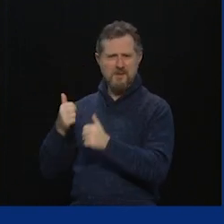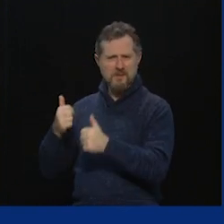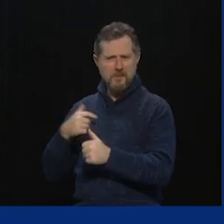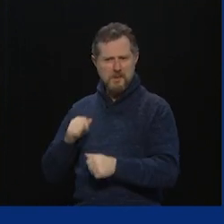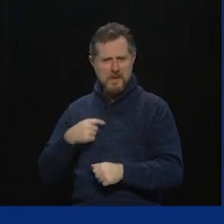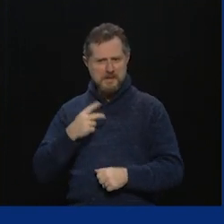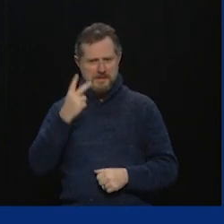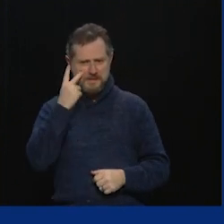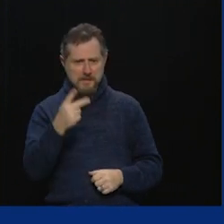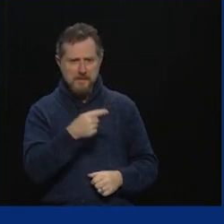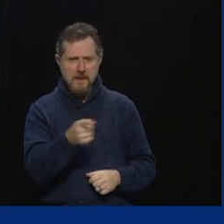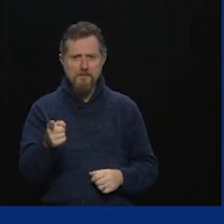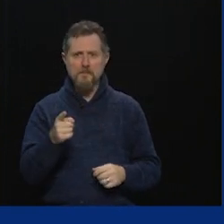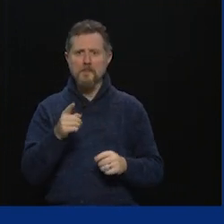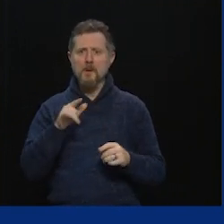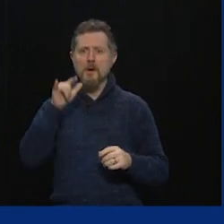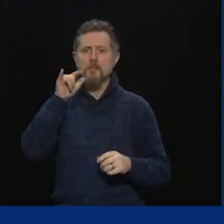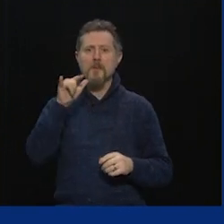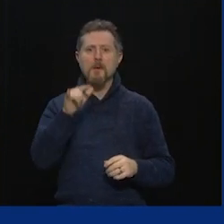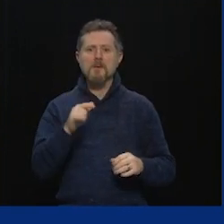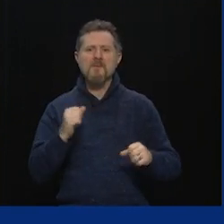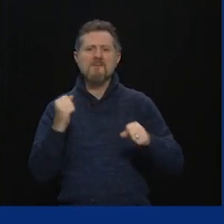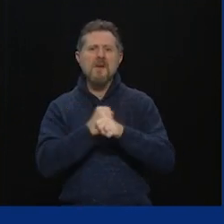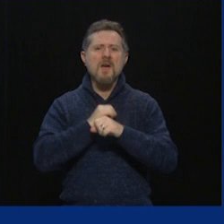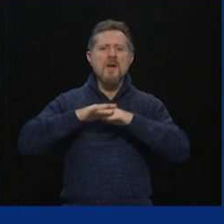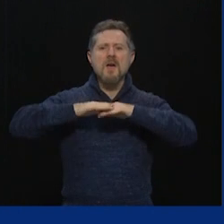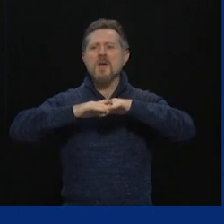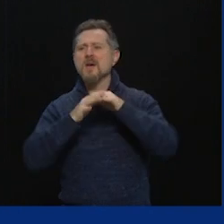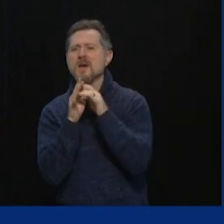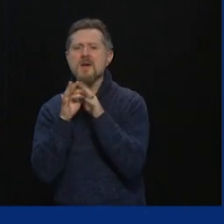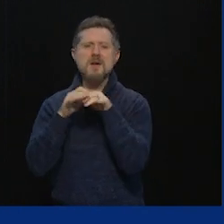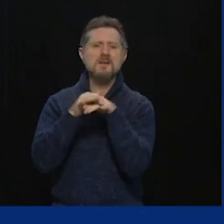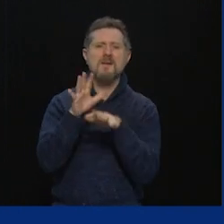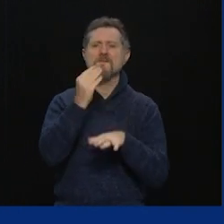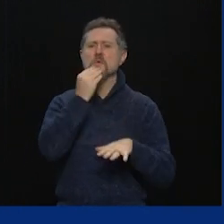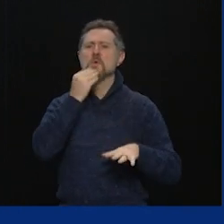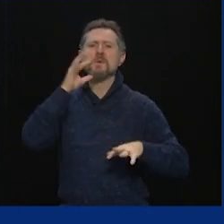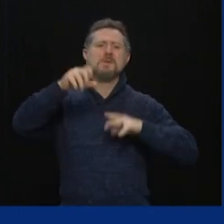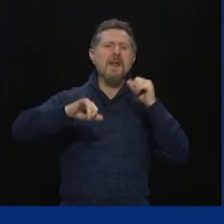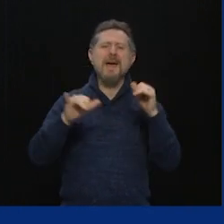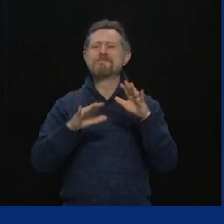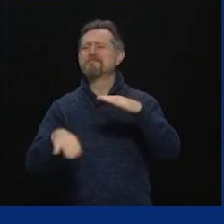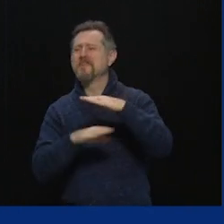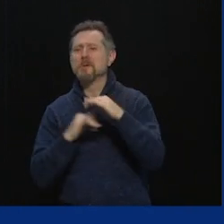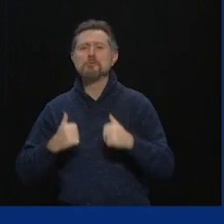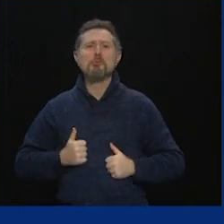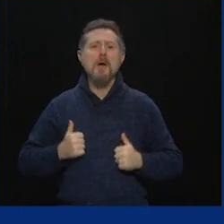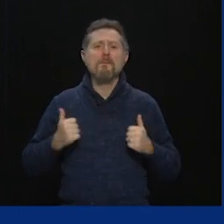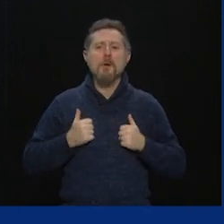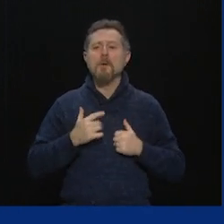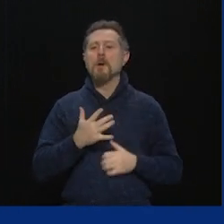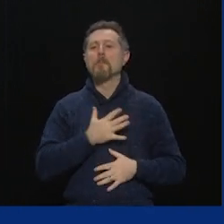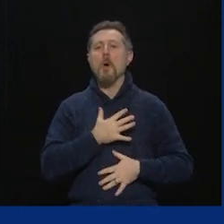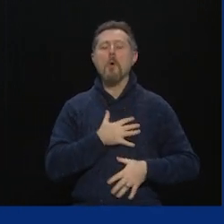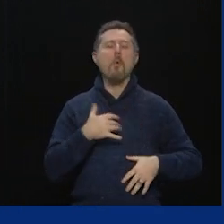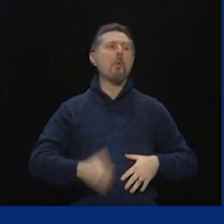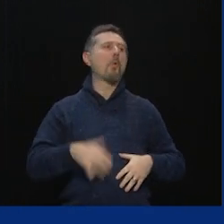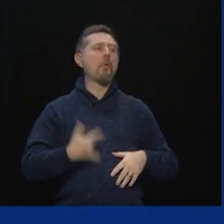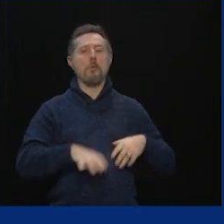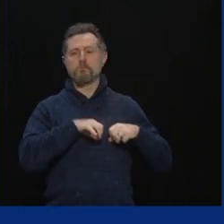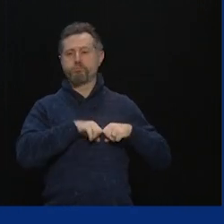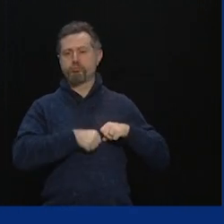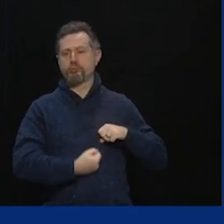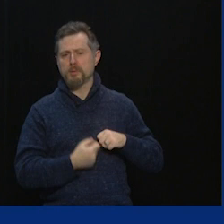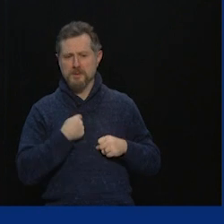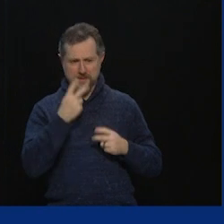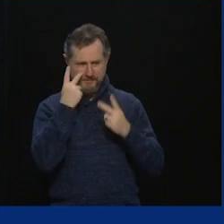just fighting over food or very basics for their survival. And it was heartbreaking for me. From Qatar, we